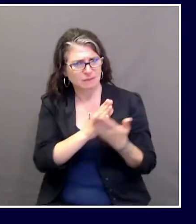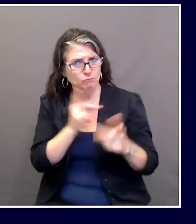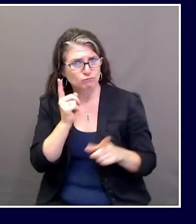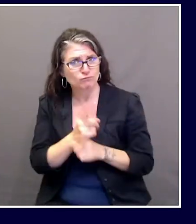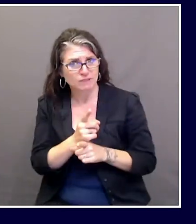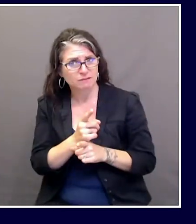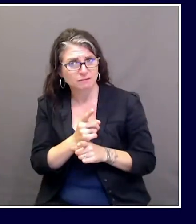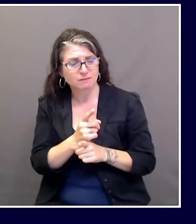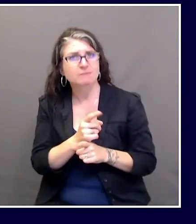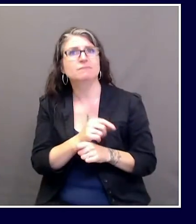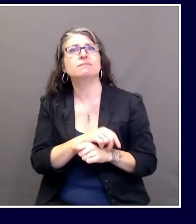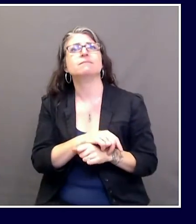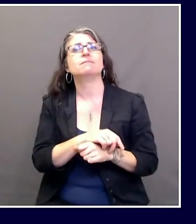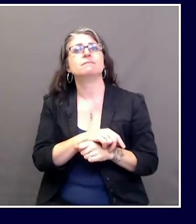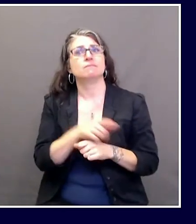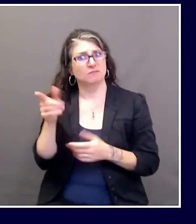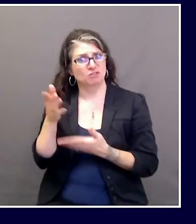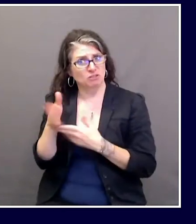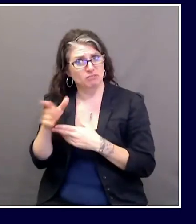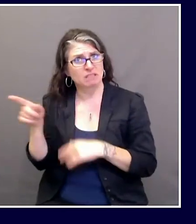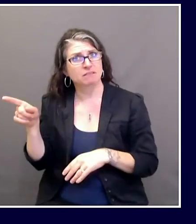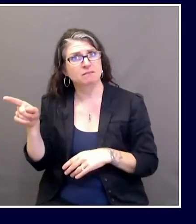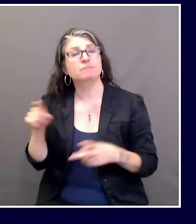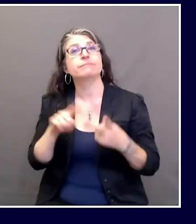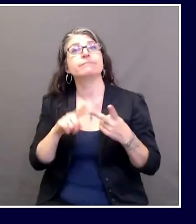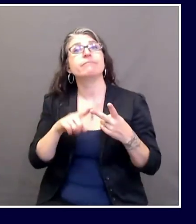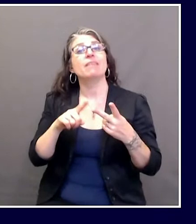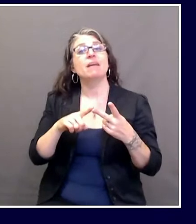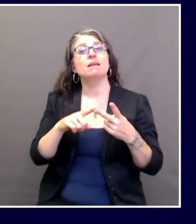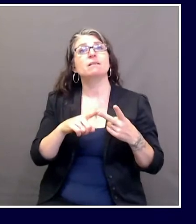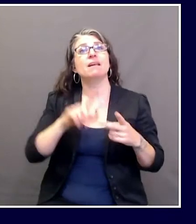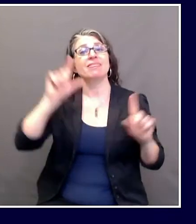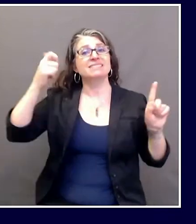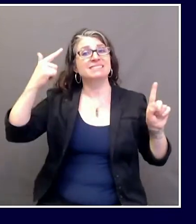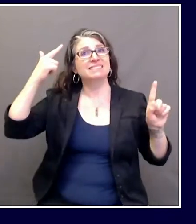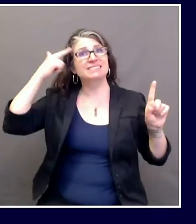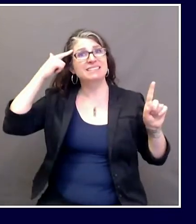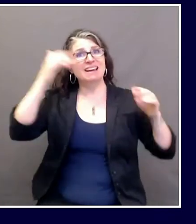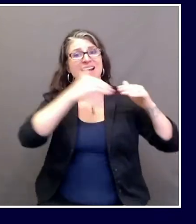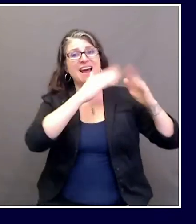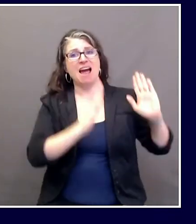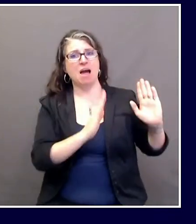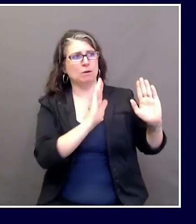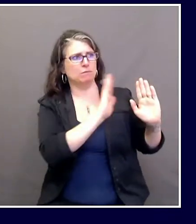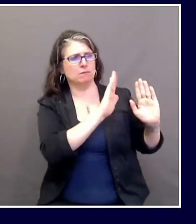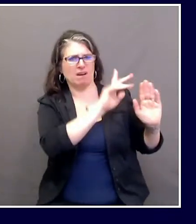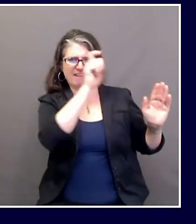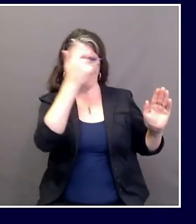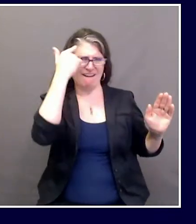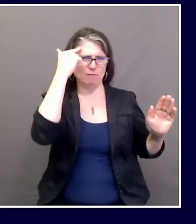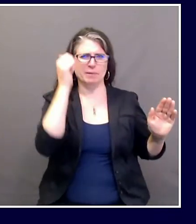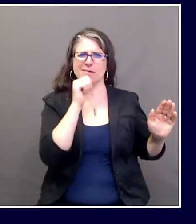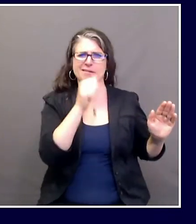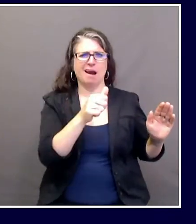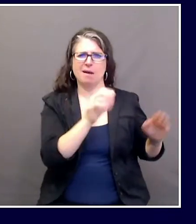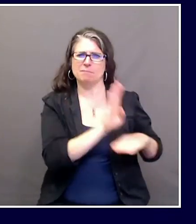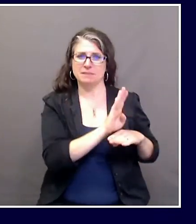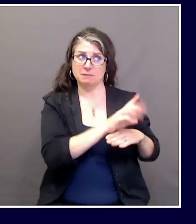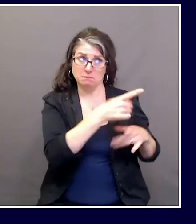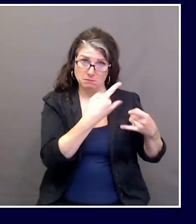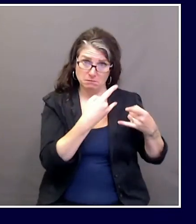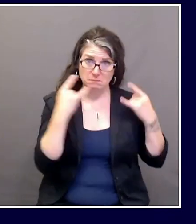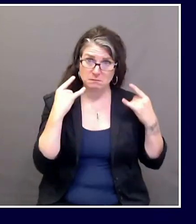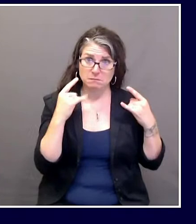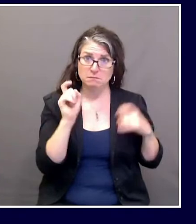House also still require masks? Well, I will say the Maine State Legislature is